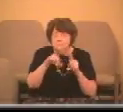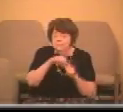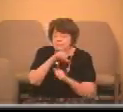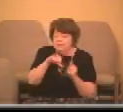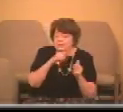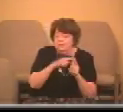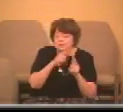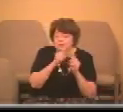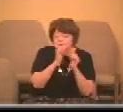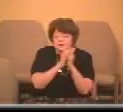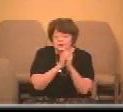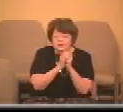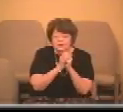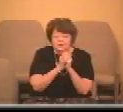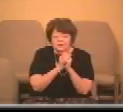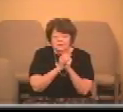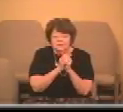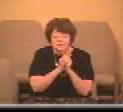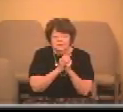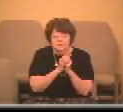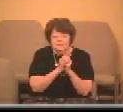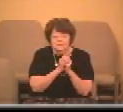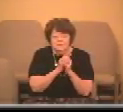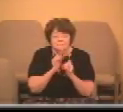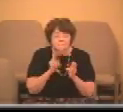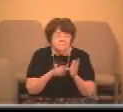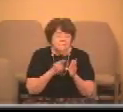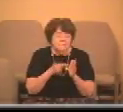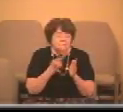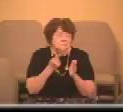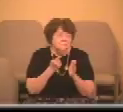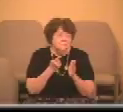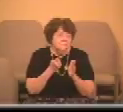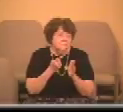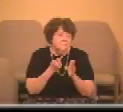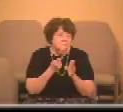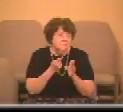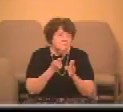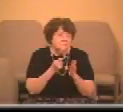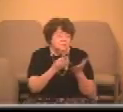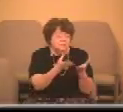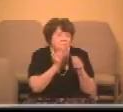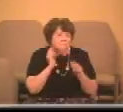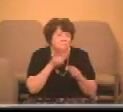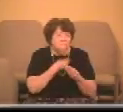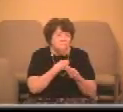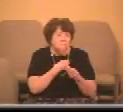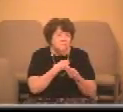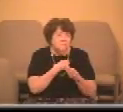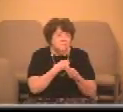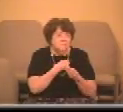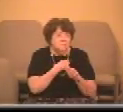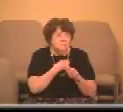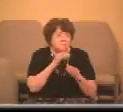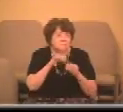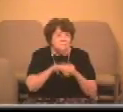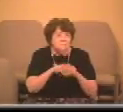has been sometimes there and sometimes not, draw us more into a consistent connection to